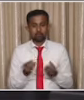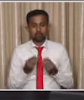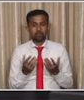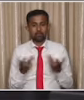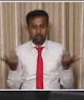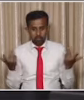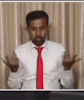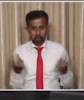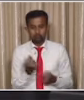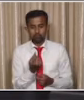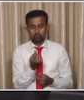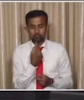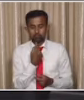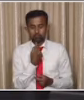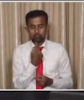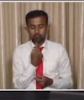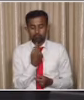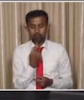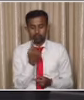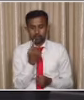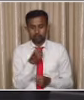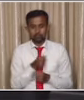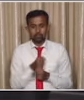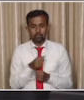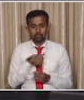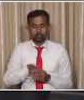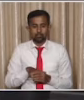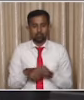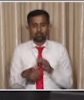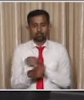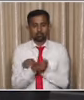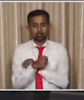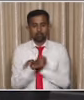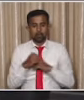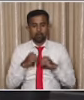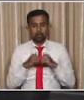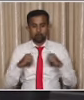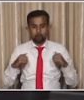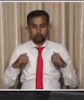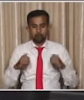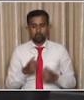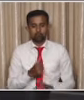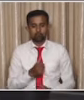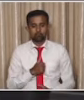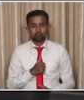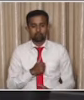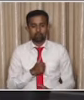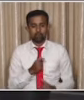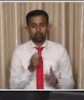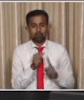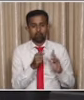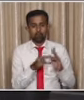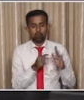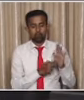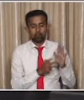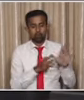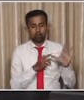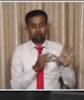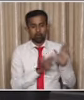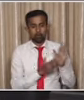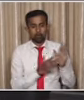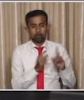within a unitary state. And Honorable Ponnambalam had always stood for his right to advocate